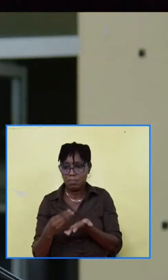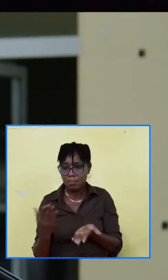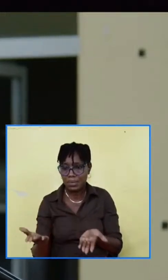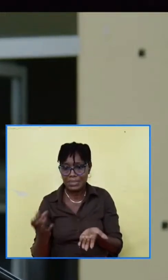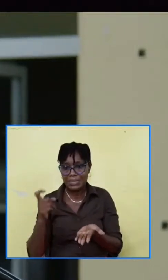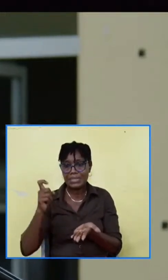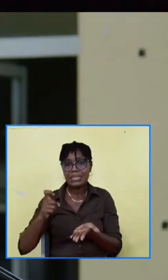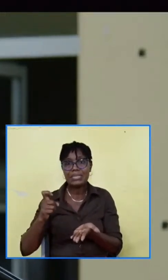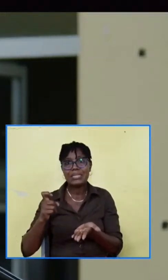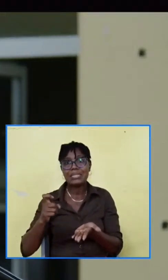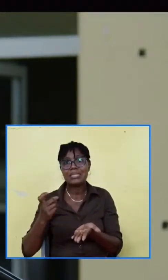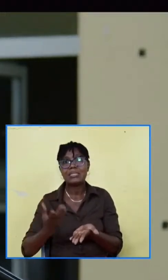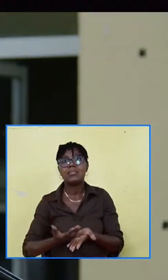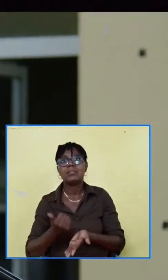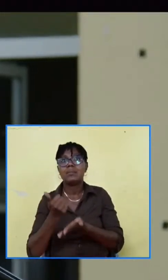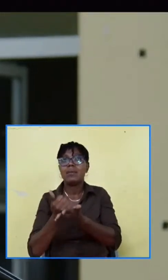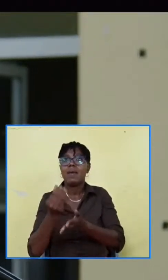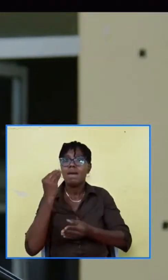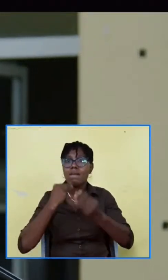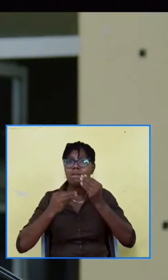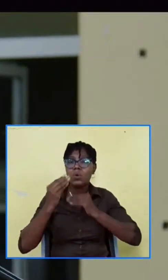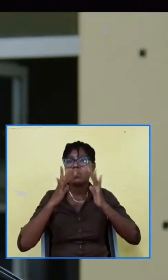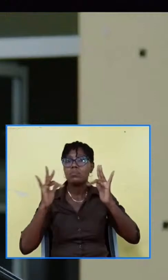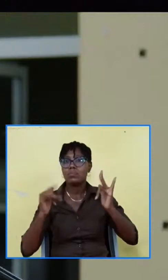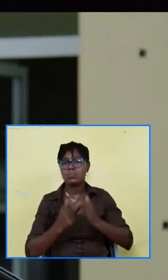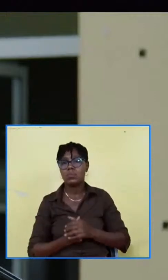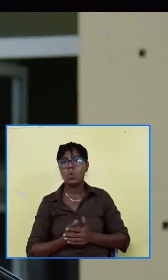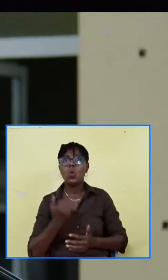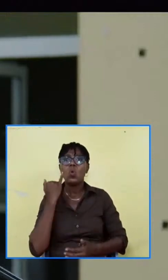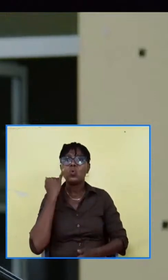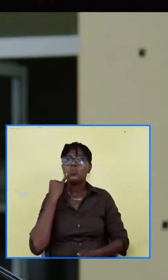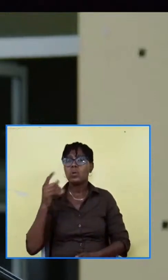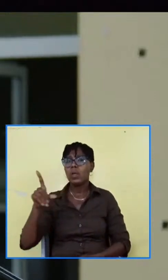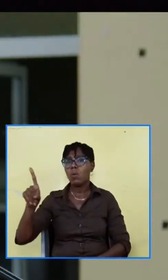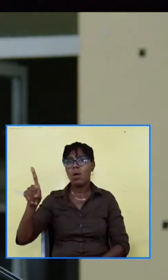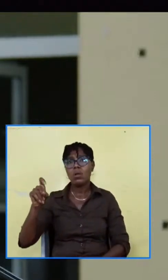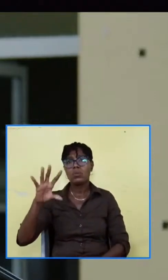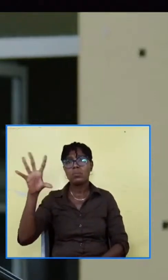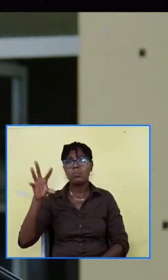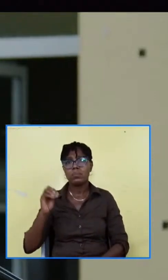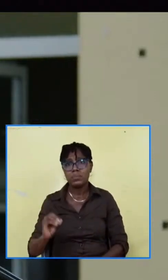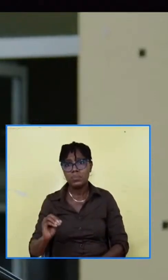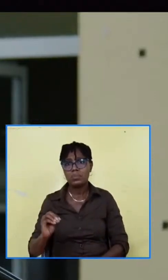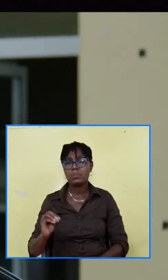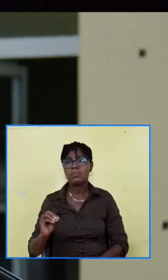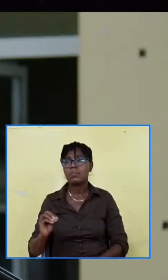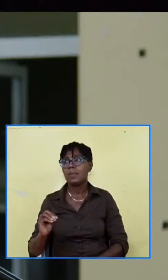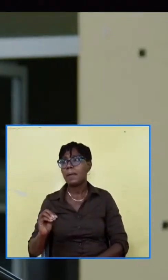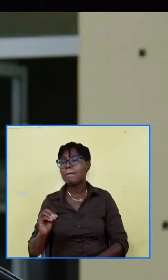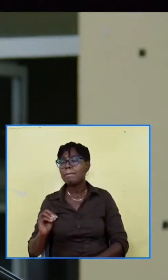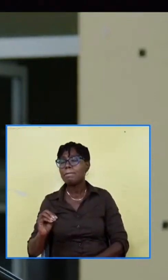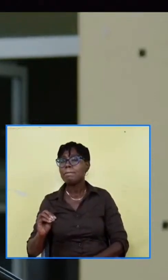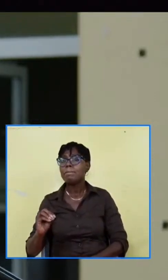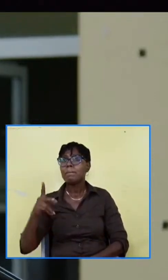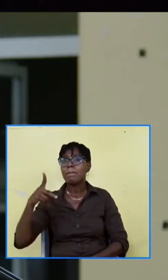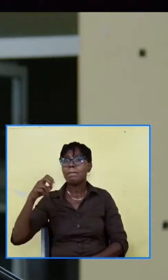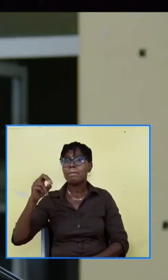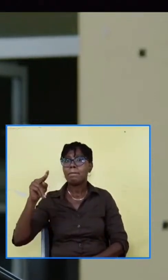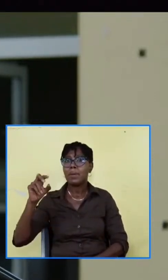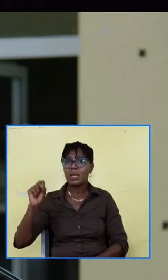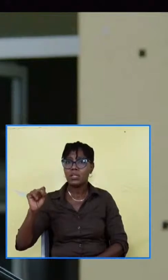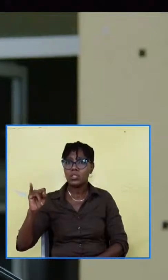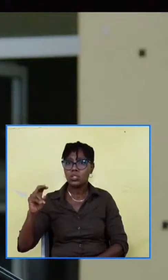life. Let's say they get 100% pension up until, let's say, the life expectancy, let's say it's 80. So you